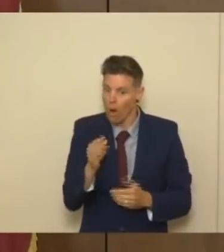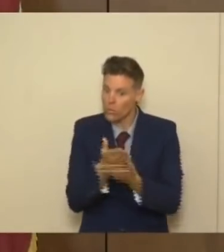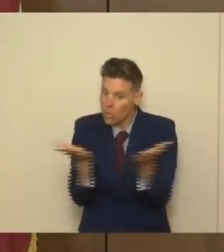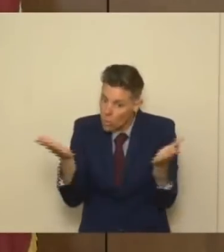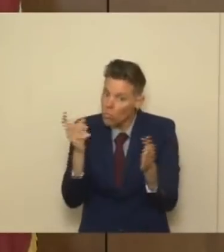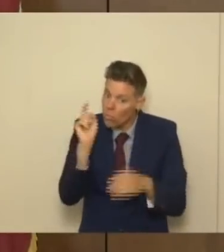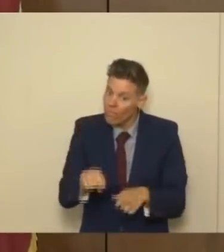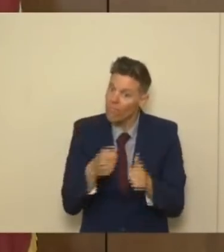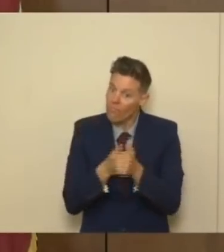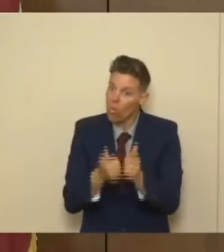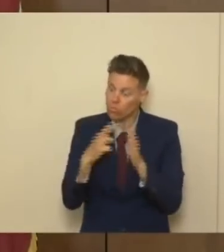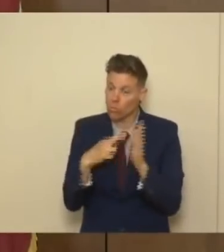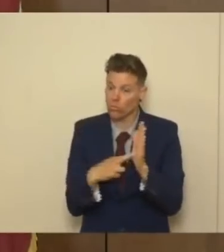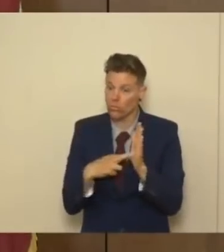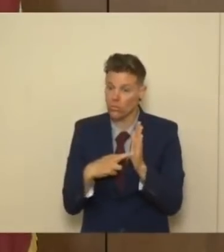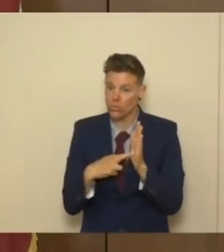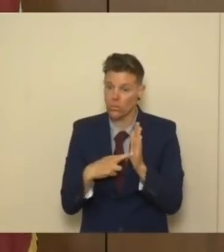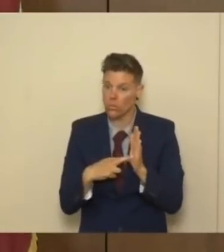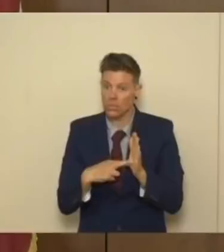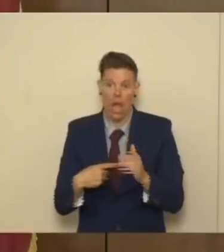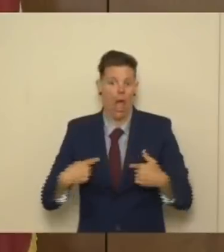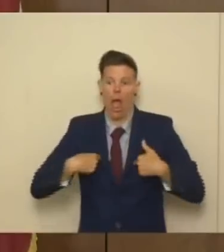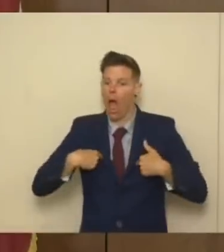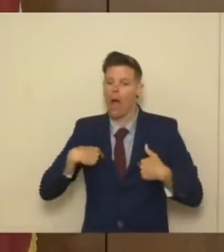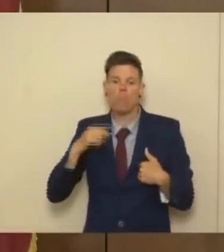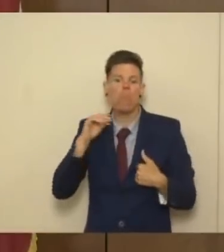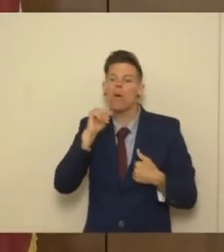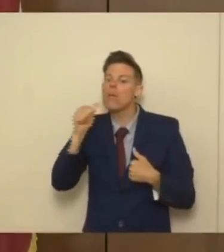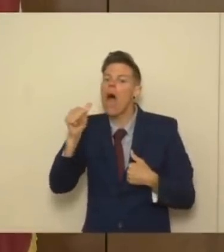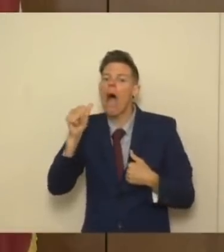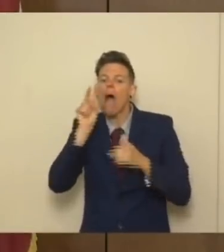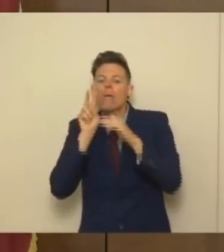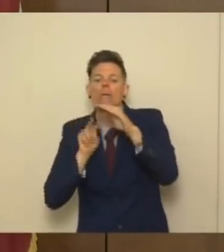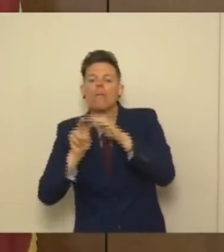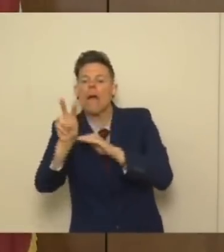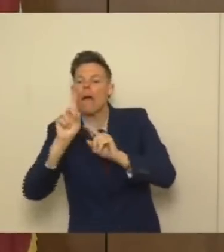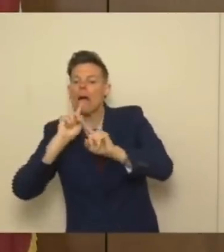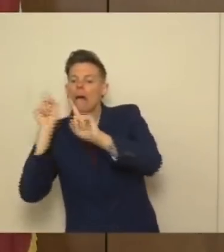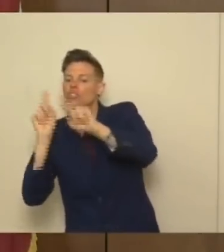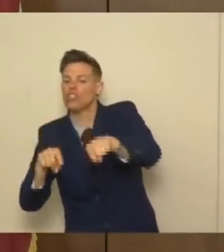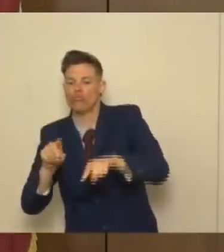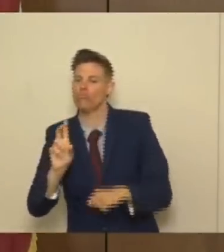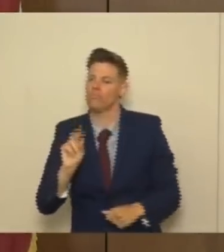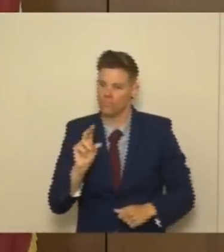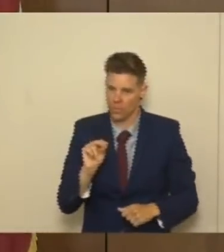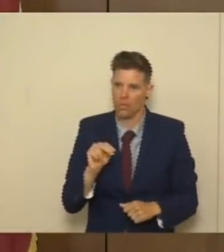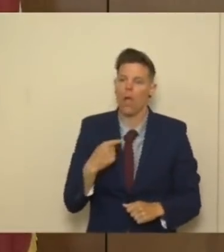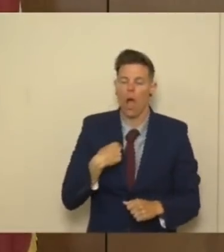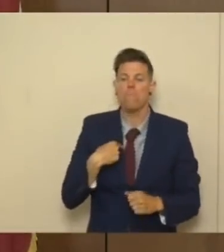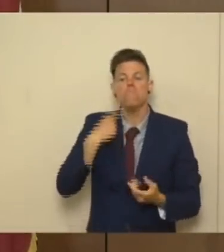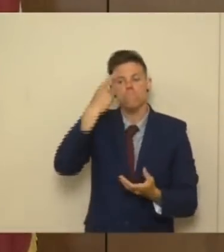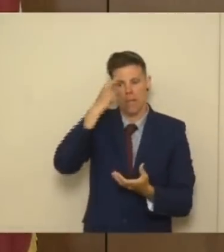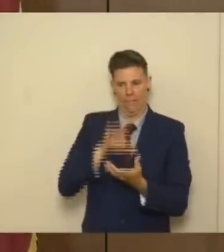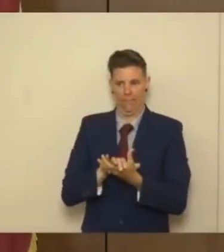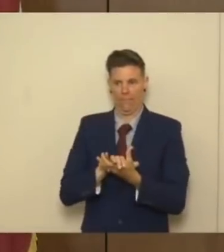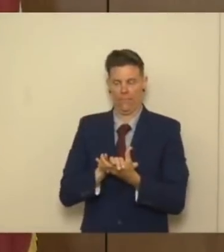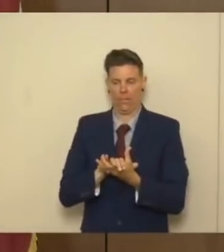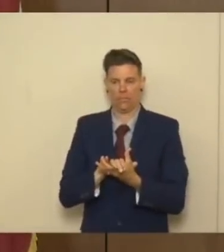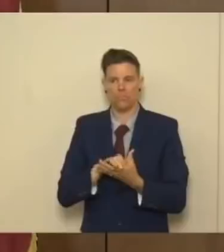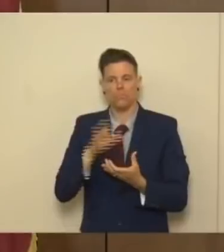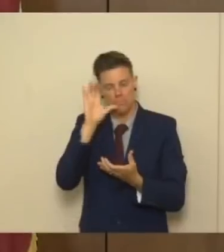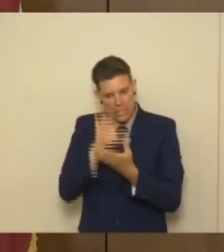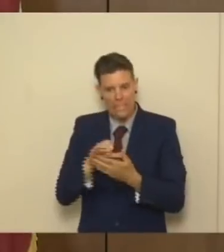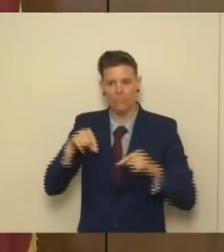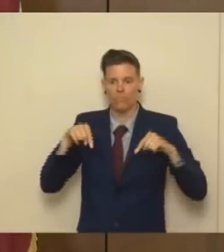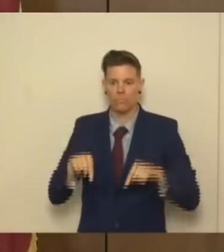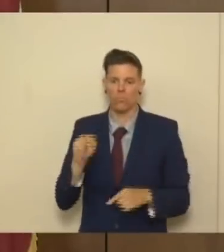I believe in New Mexico. Look, we're green. The data's a little bit old. It catches up with us. But even when we turn yellow or